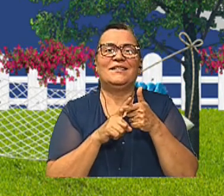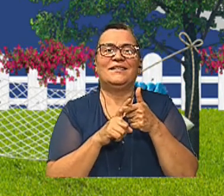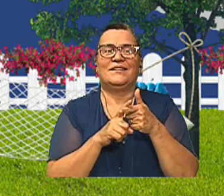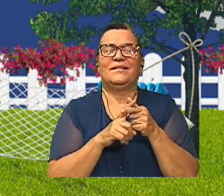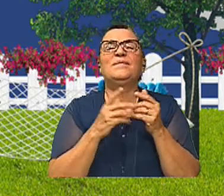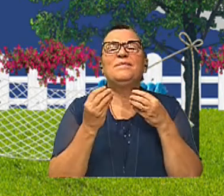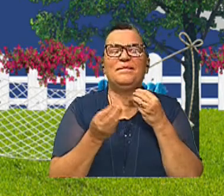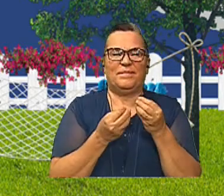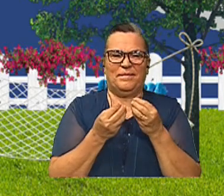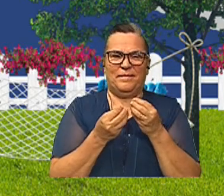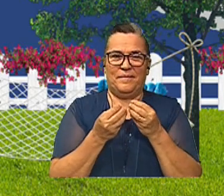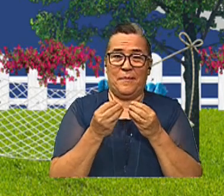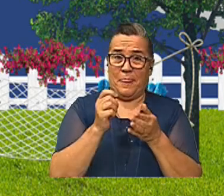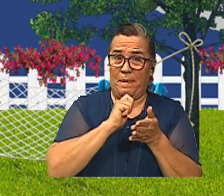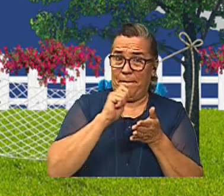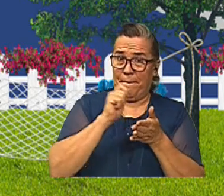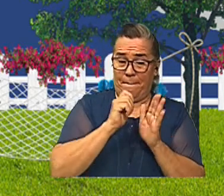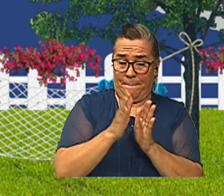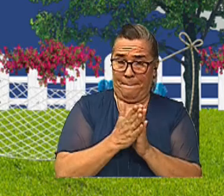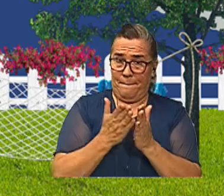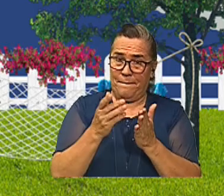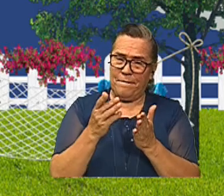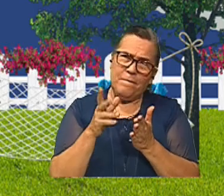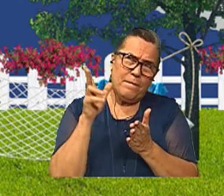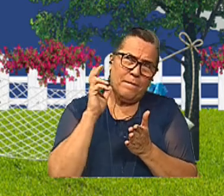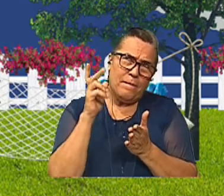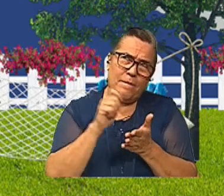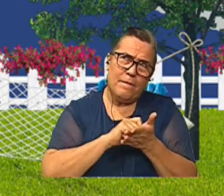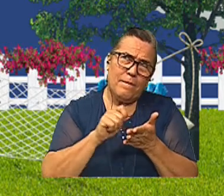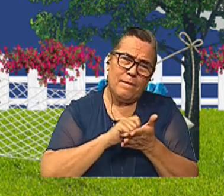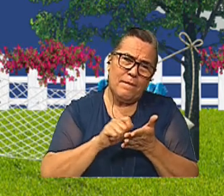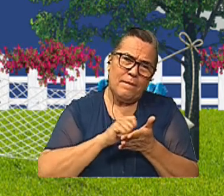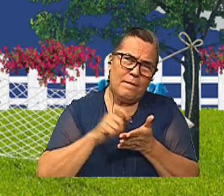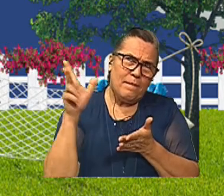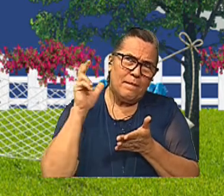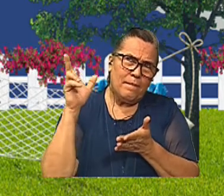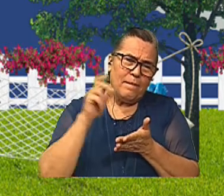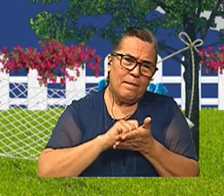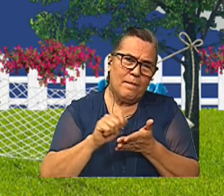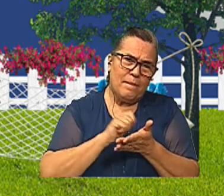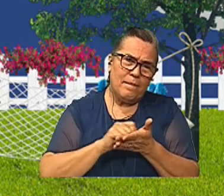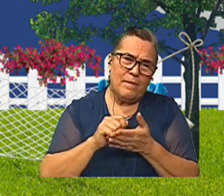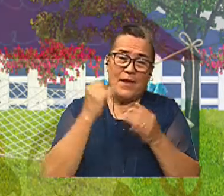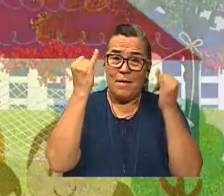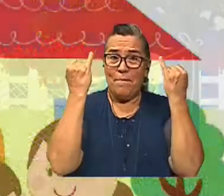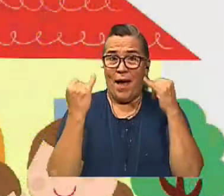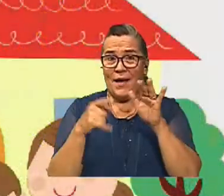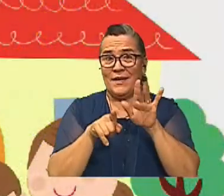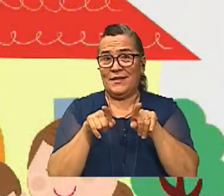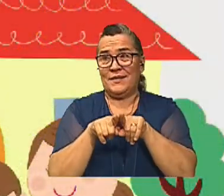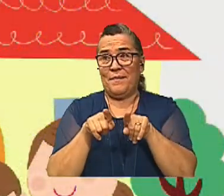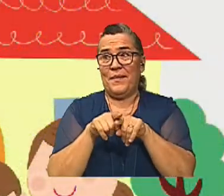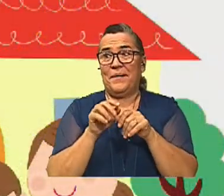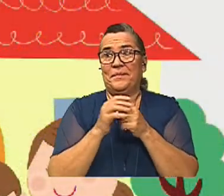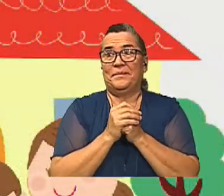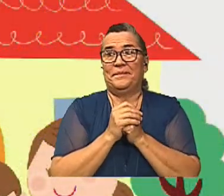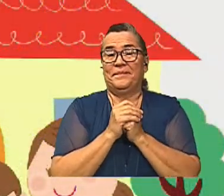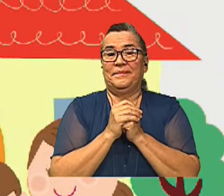your pencil, your notebook, and here we go with the audio and the images again.